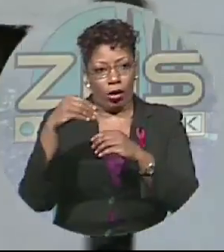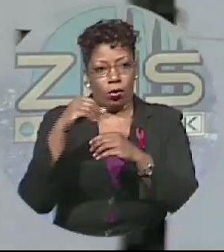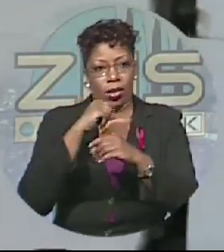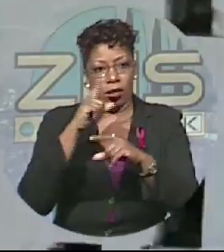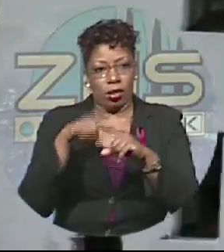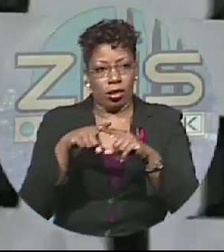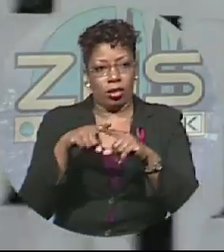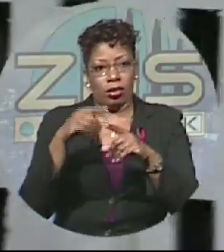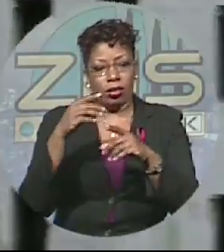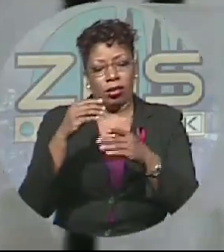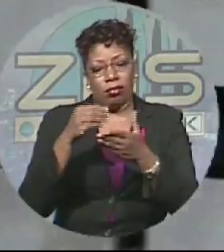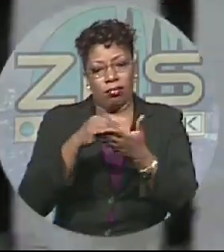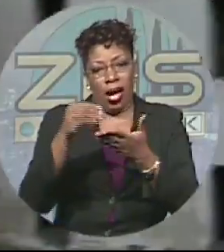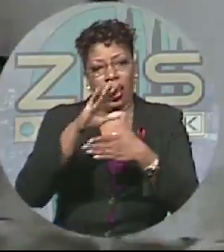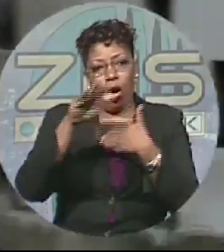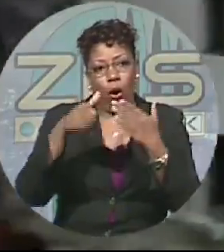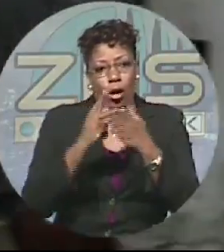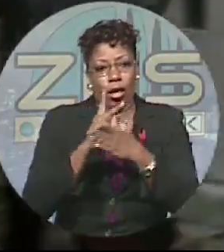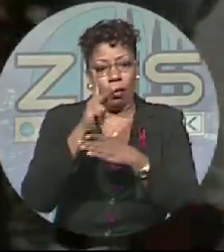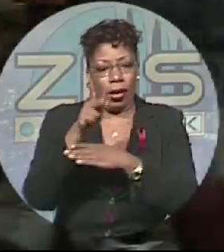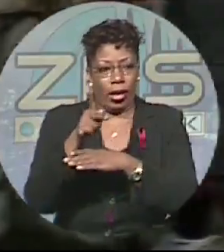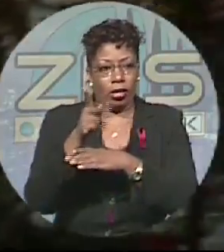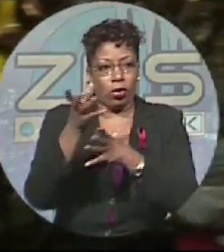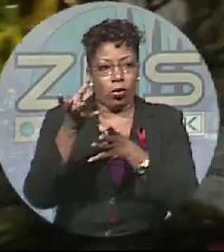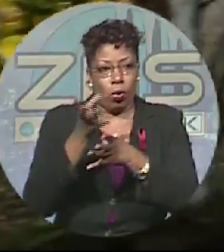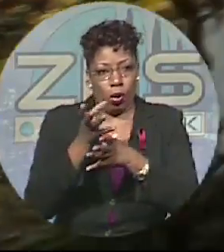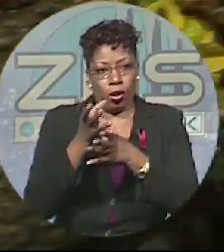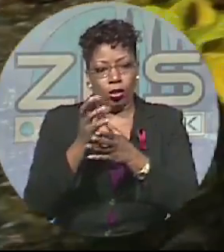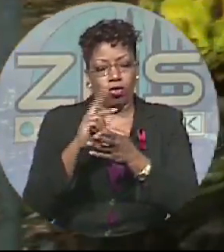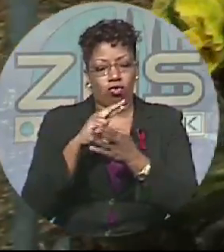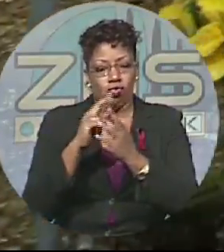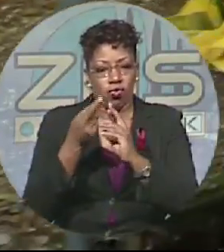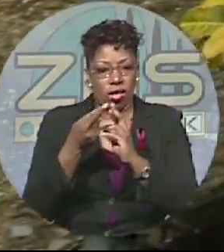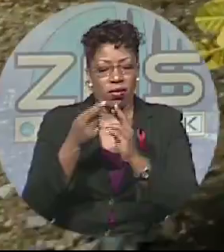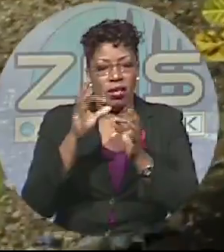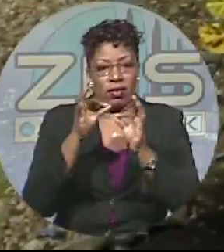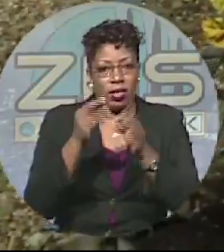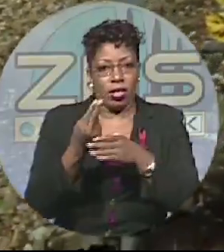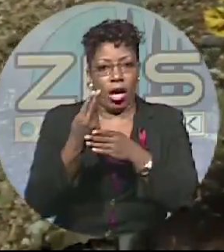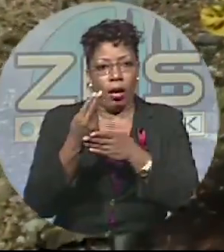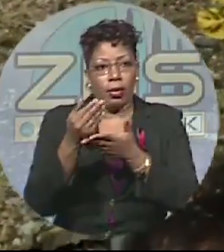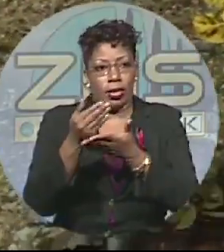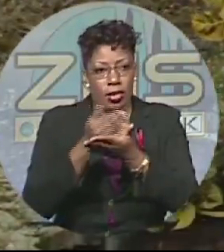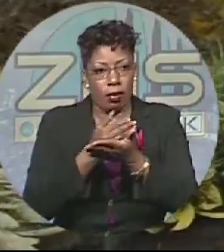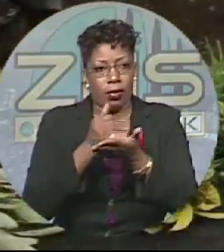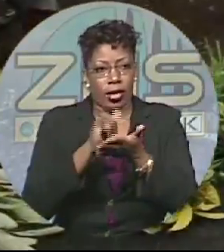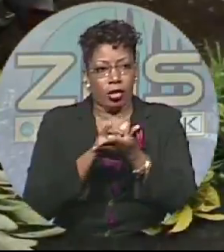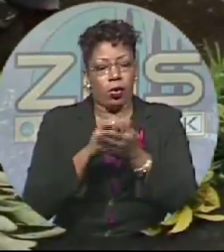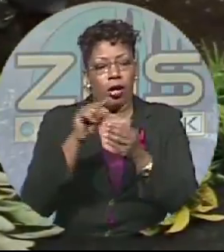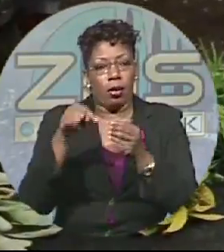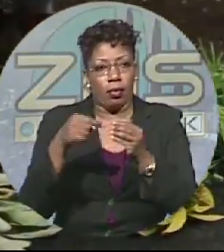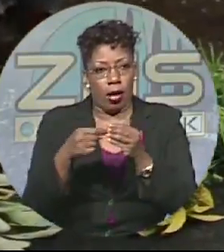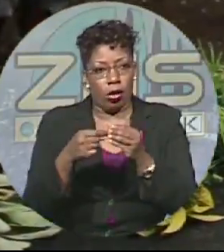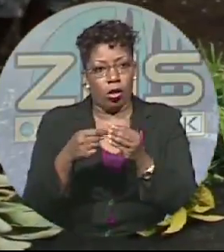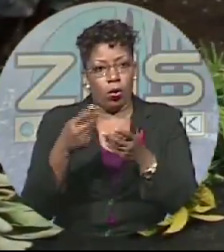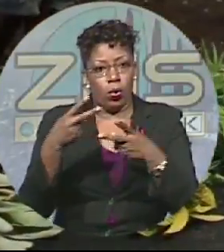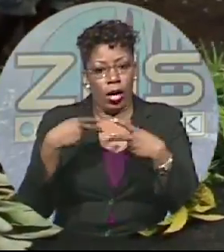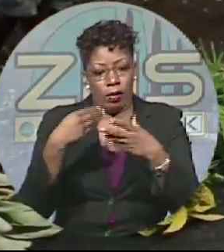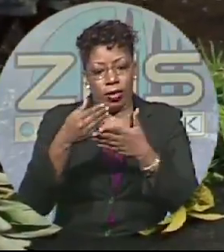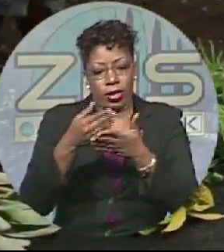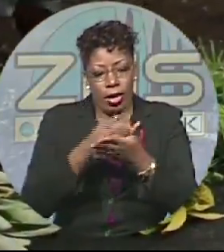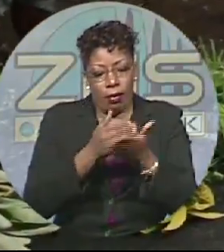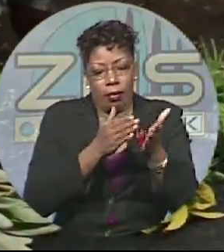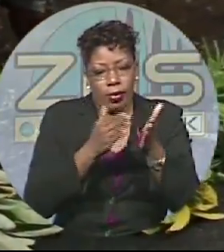to buy all of the plants that we wanted. So we're recycling some, restoring some, and that's what we're all about. We do have plans